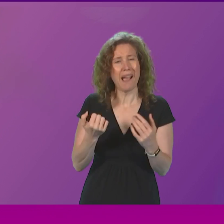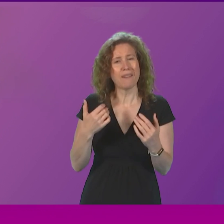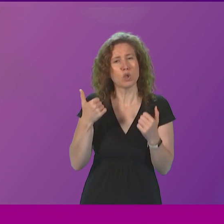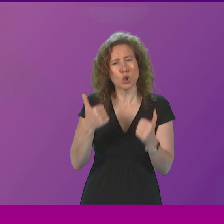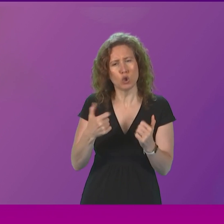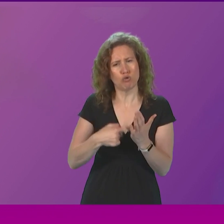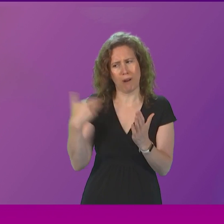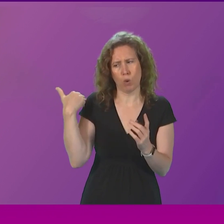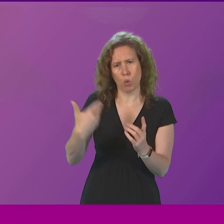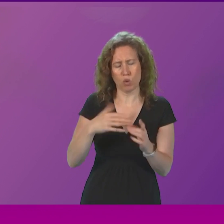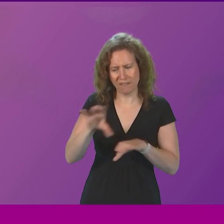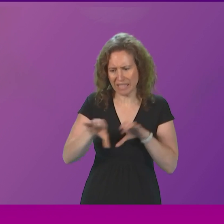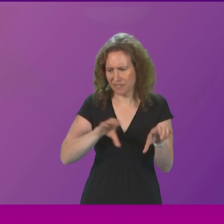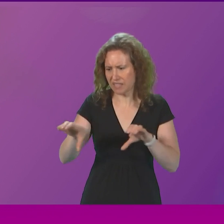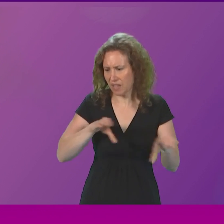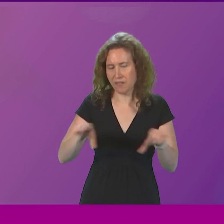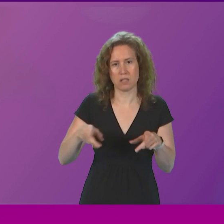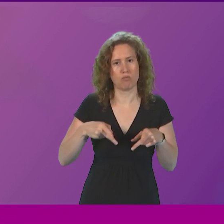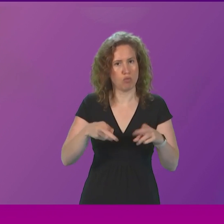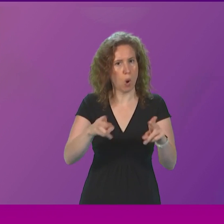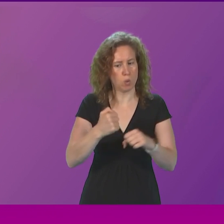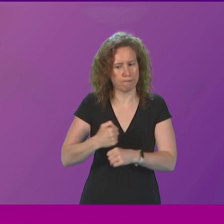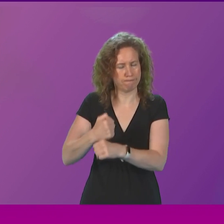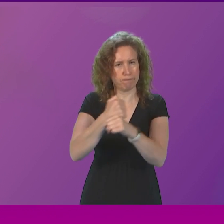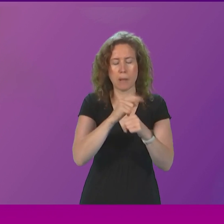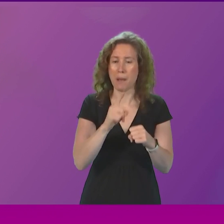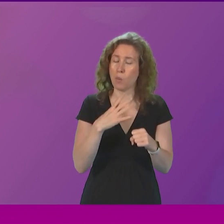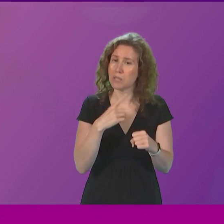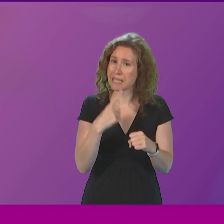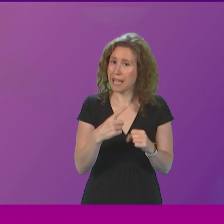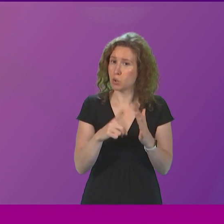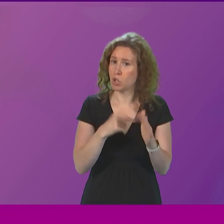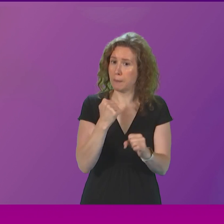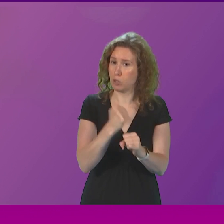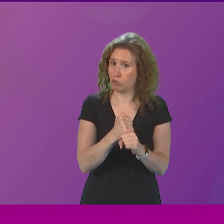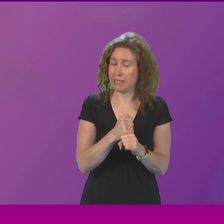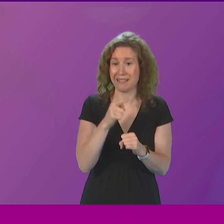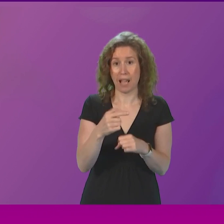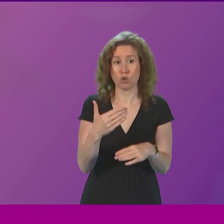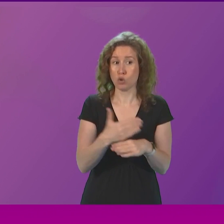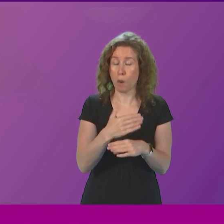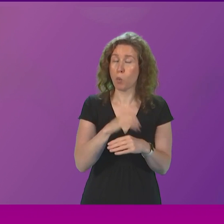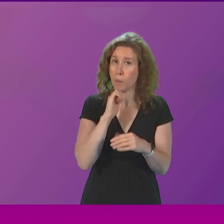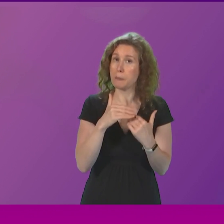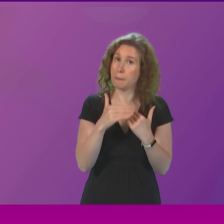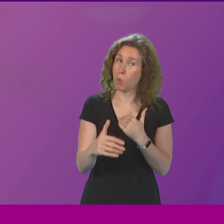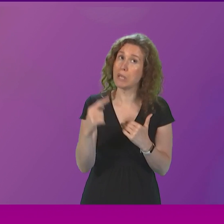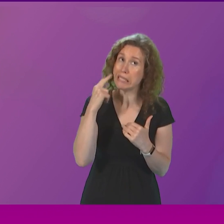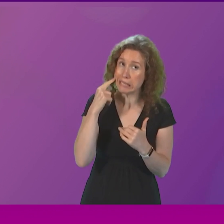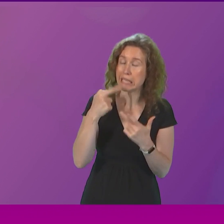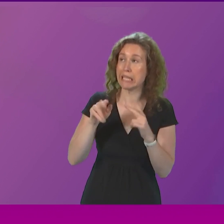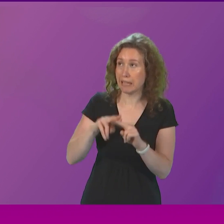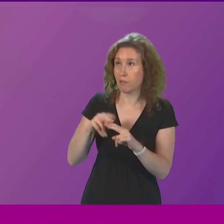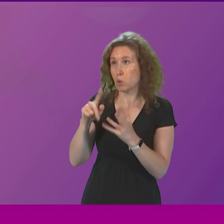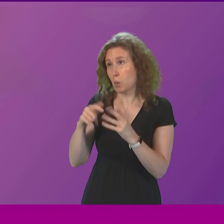track record when it comes to investing in our trunk road network. But what I would say to Jamie Green is that that job would be far easier to do if the